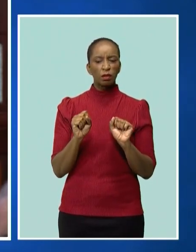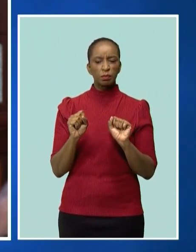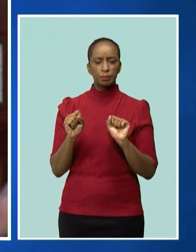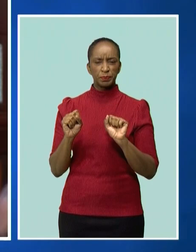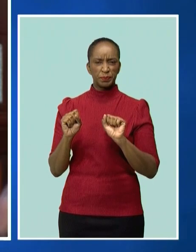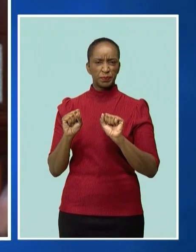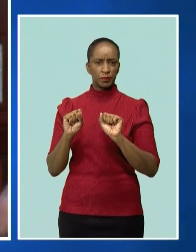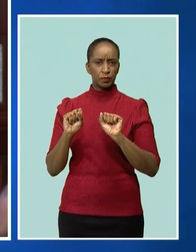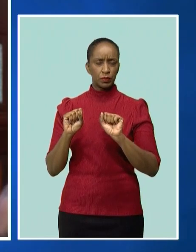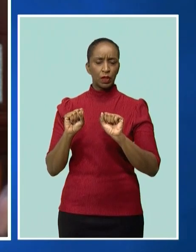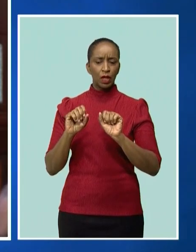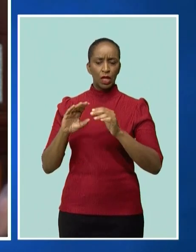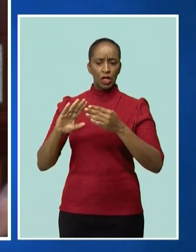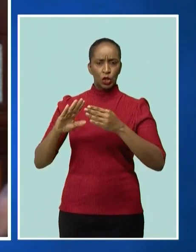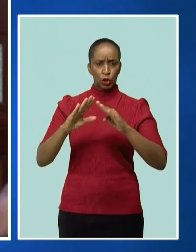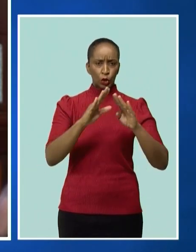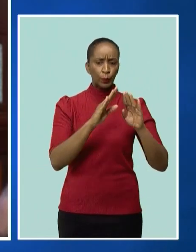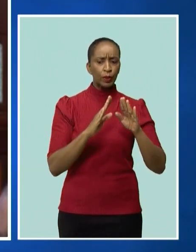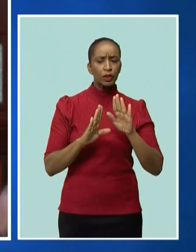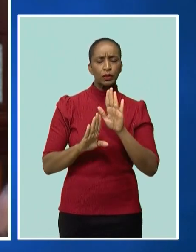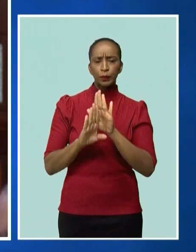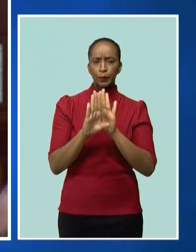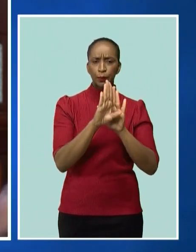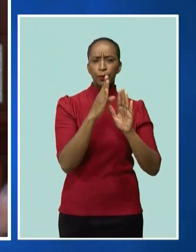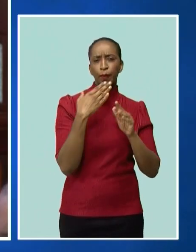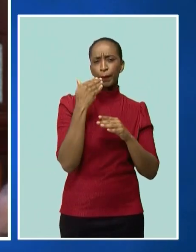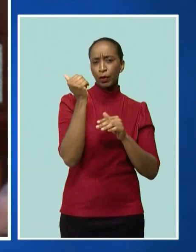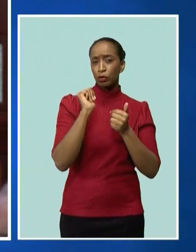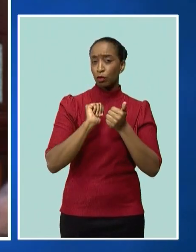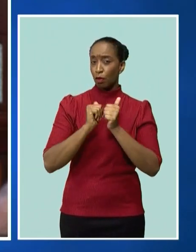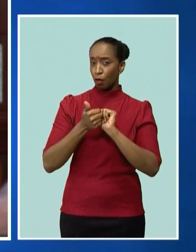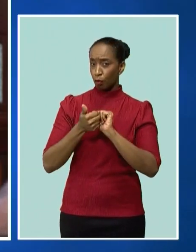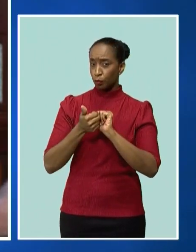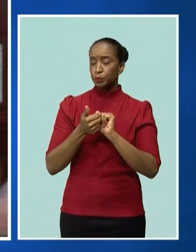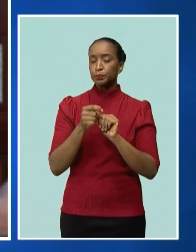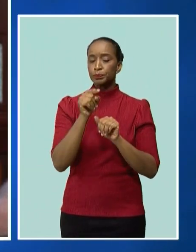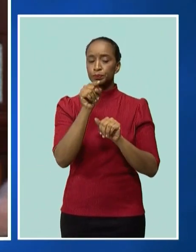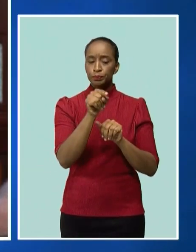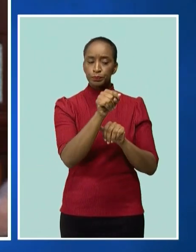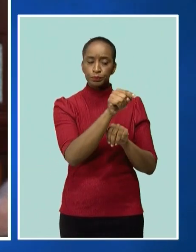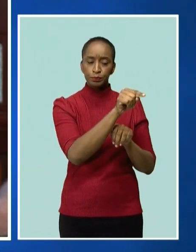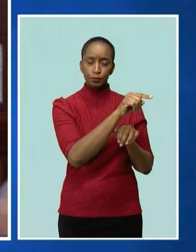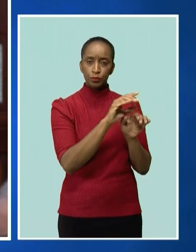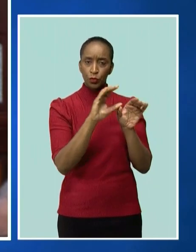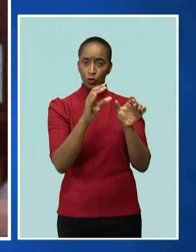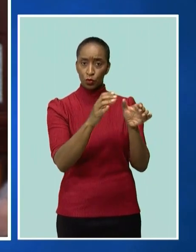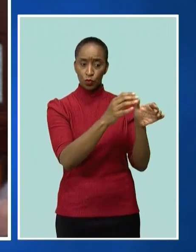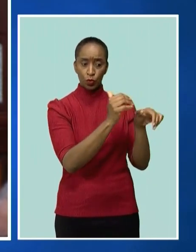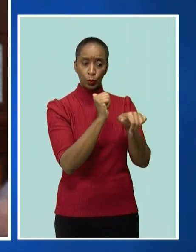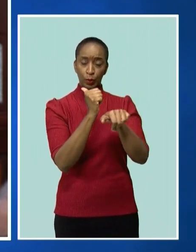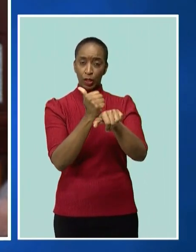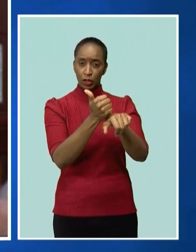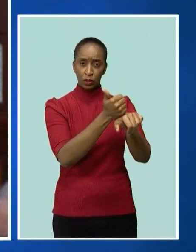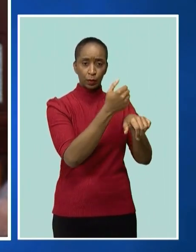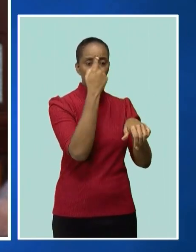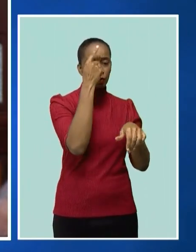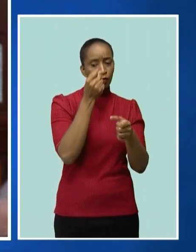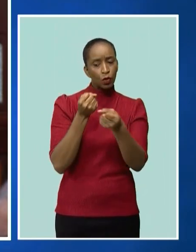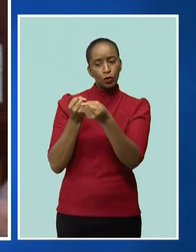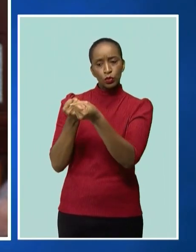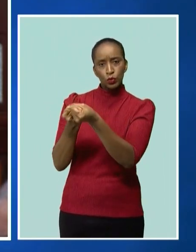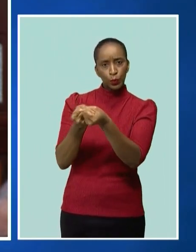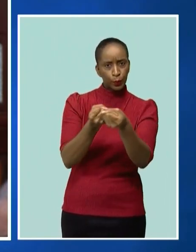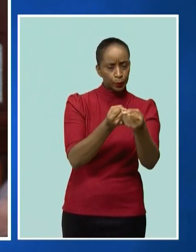of Barbados, is to do it through the legitimate organizations that were created, sir, for this particular purpose, sir, and they're doing